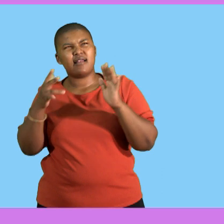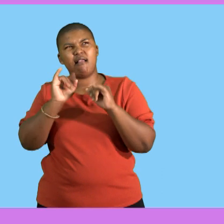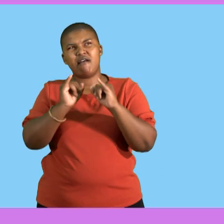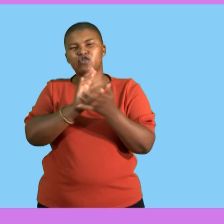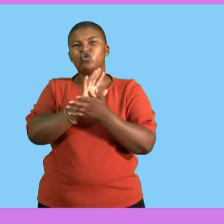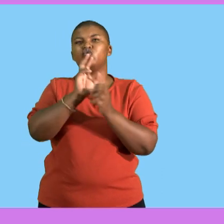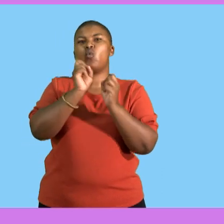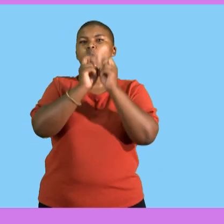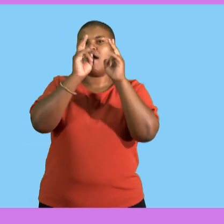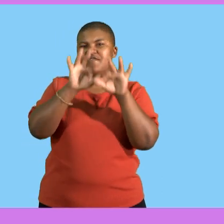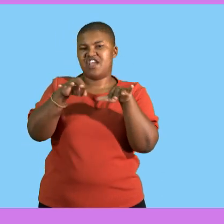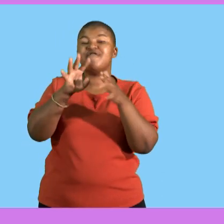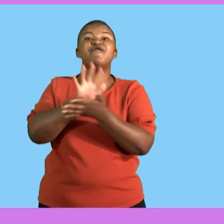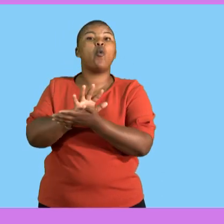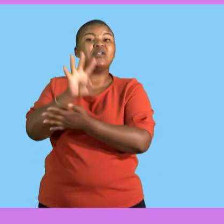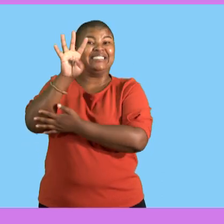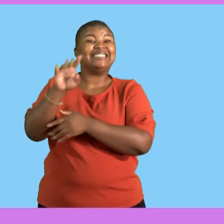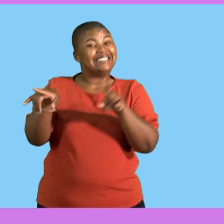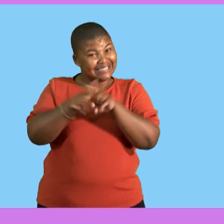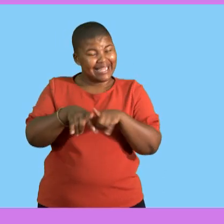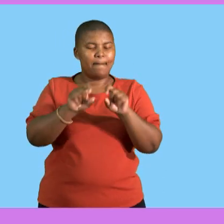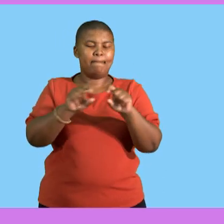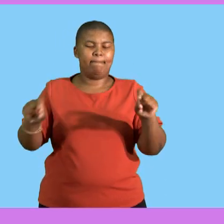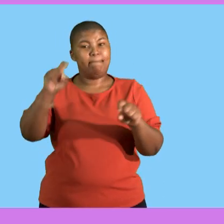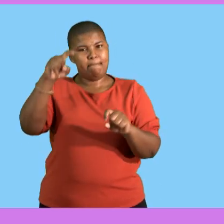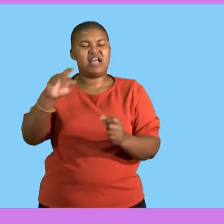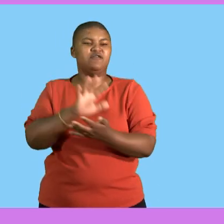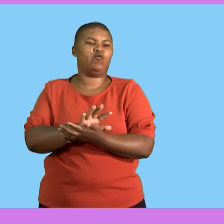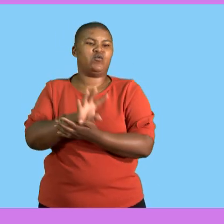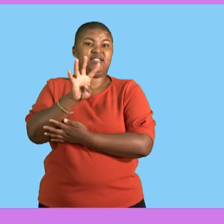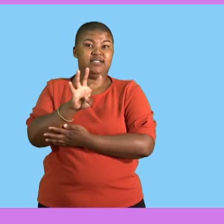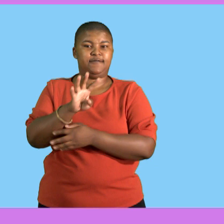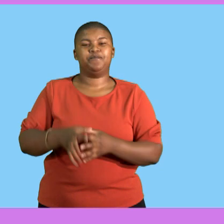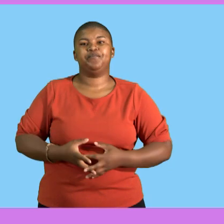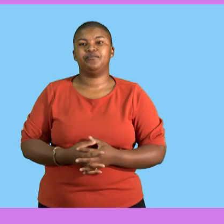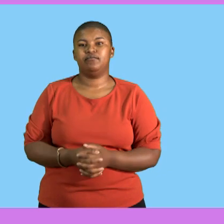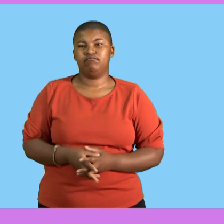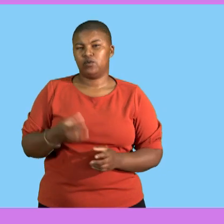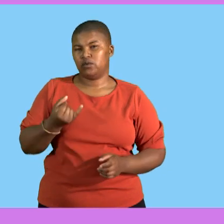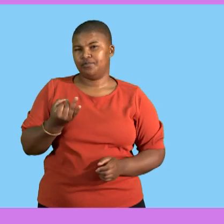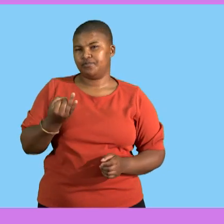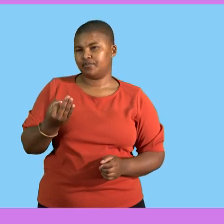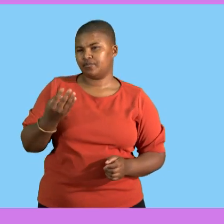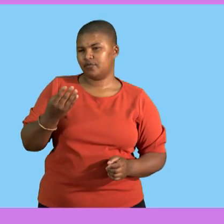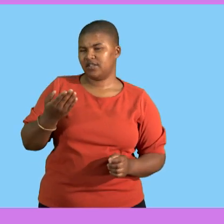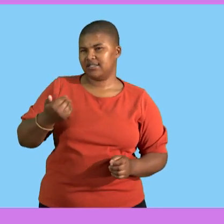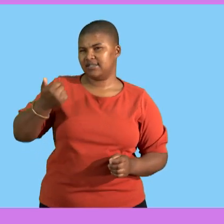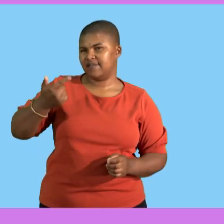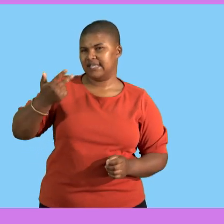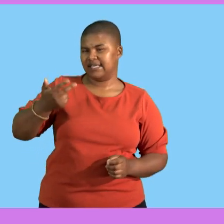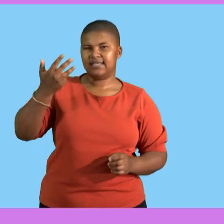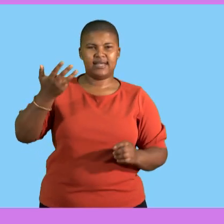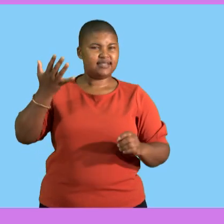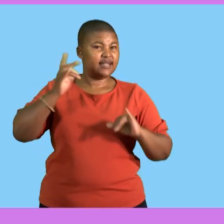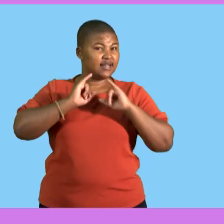So below you should have arranged 14 values. So you have 1, 2, 3, 4, 5, 6, 7, 8, 9, 10,